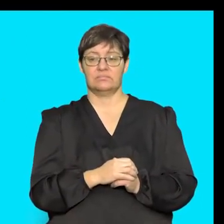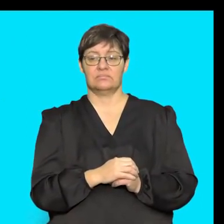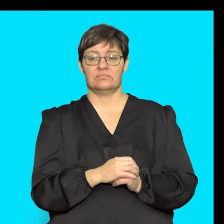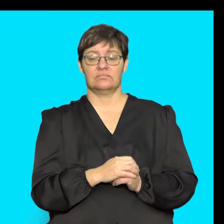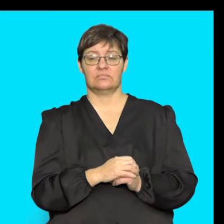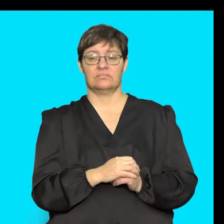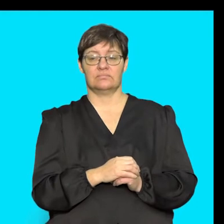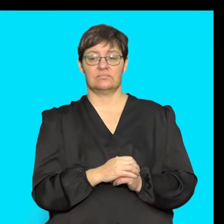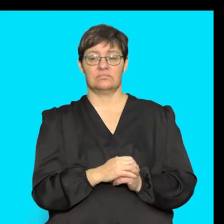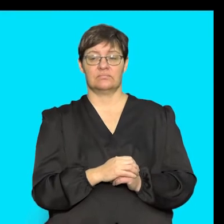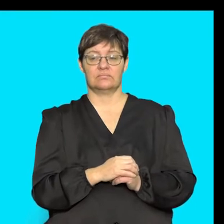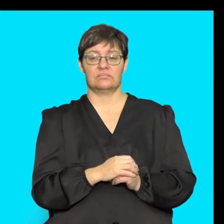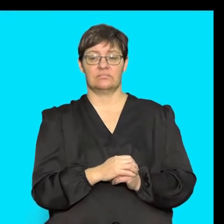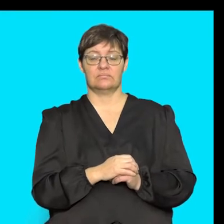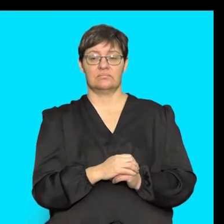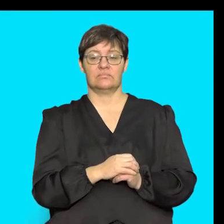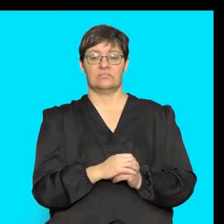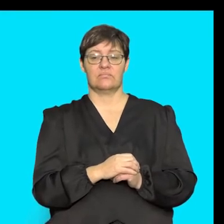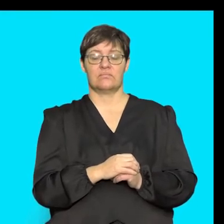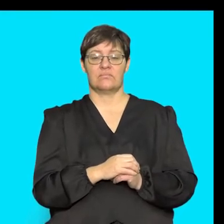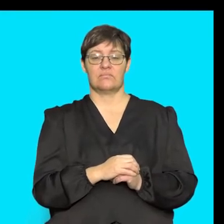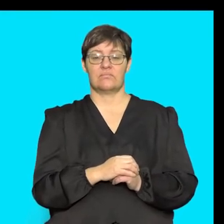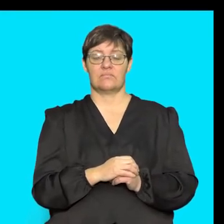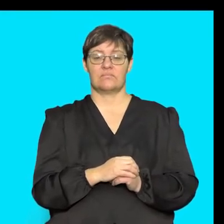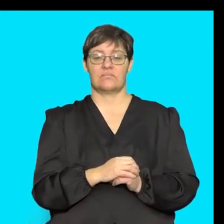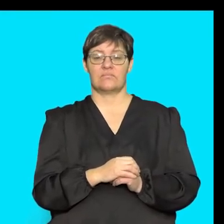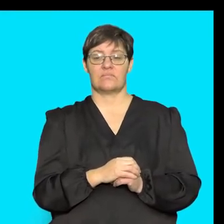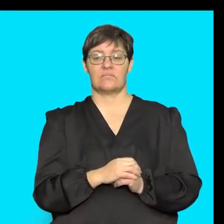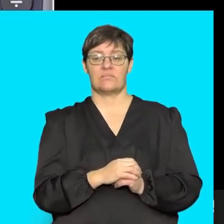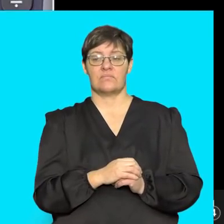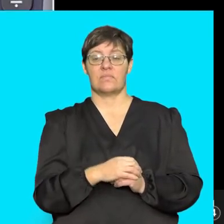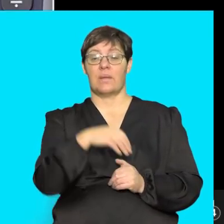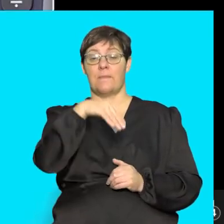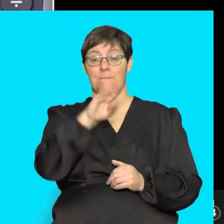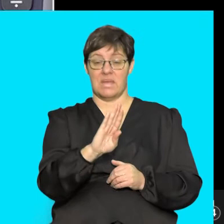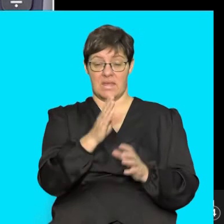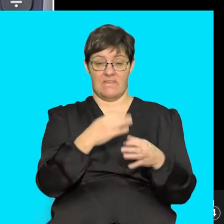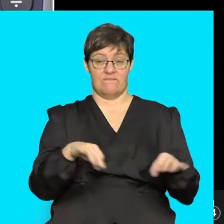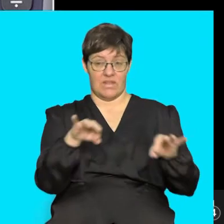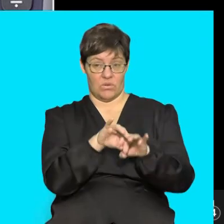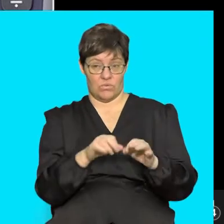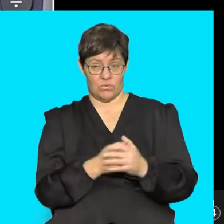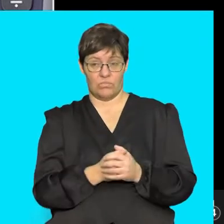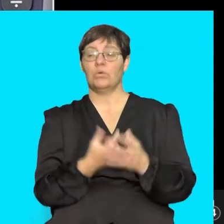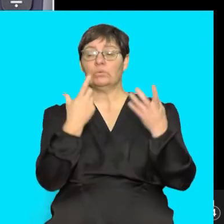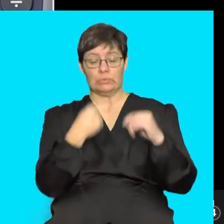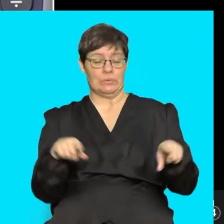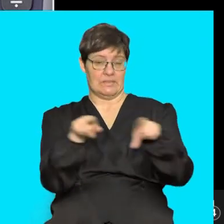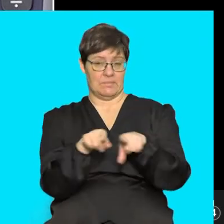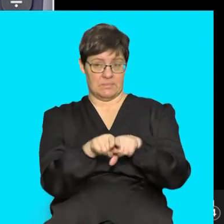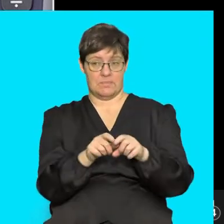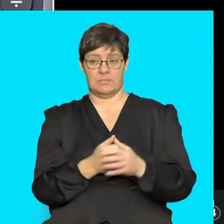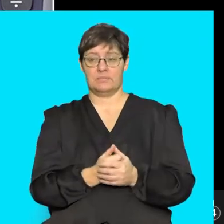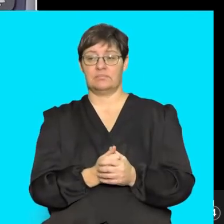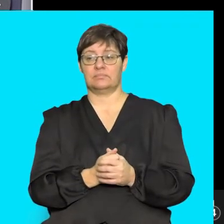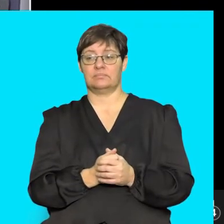go back. There's my A value there. Okay. Then for the B value, I'll do exactly